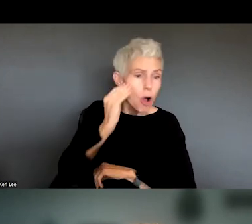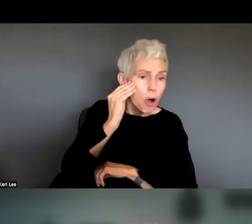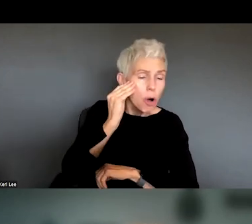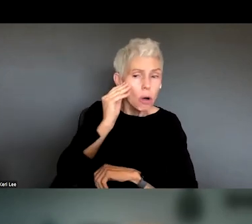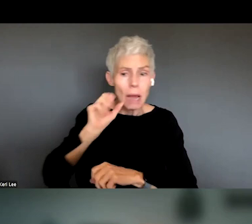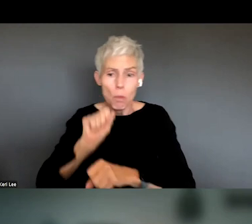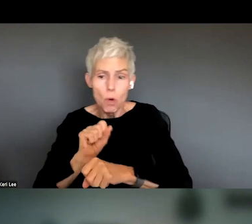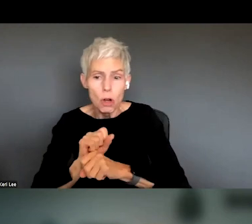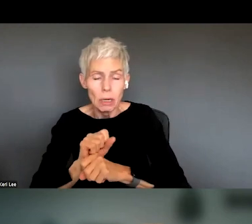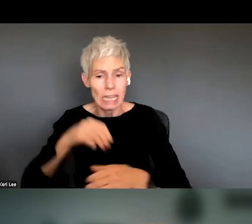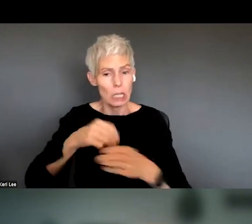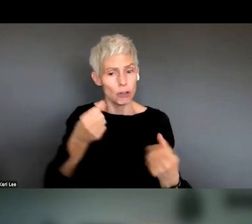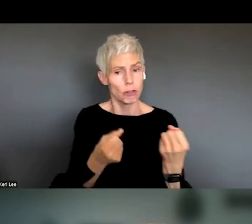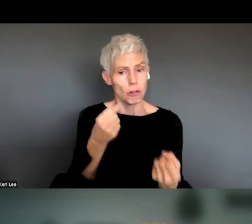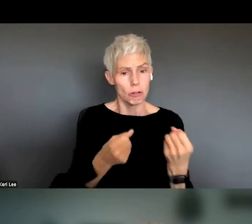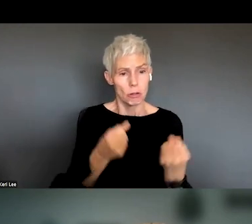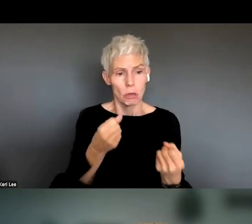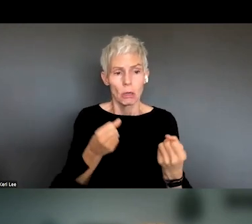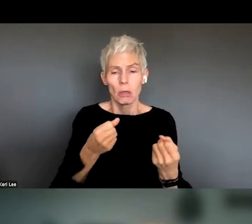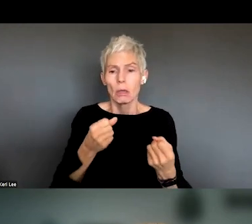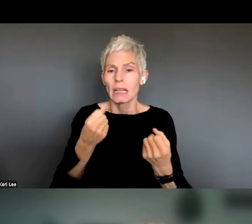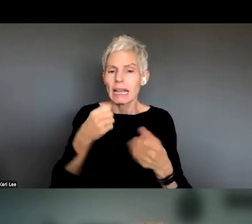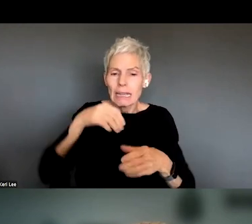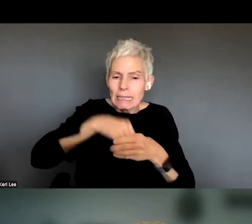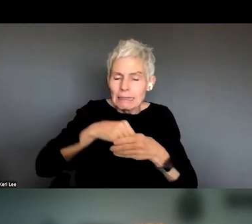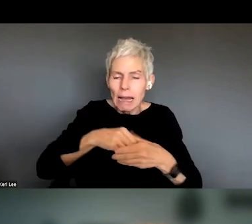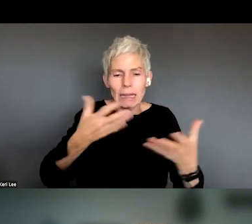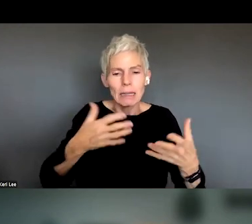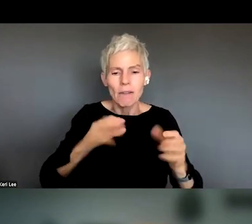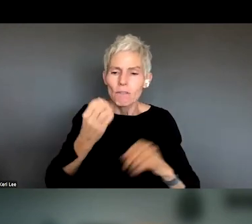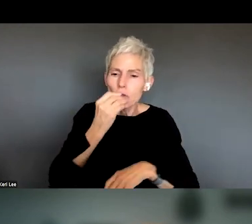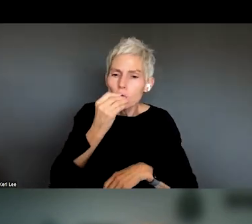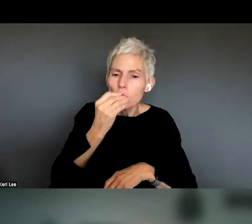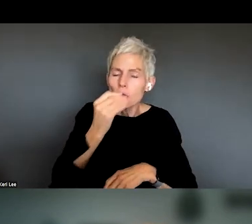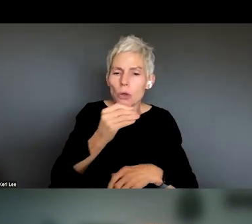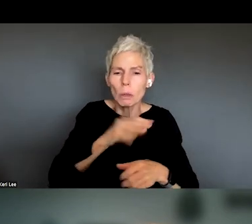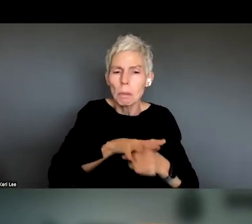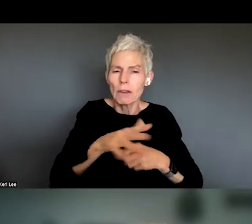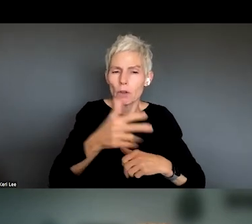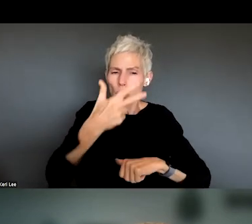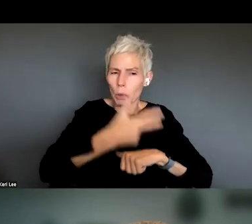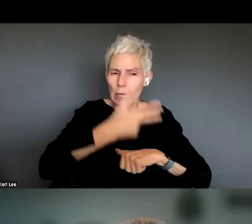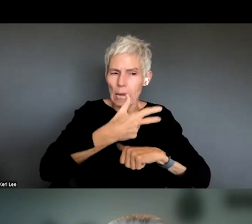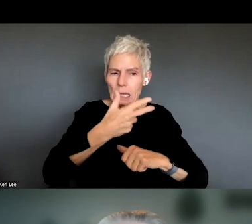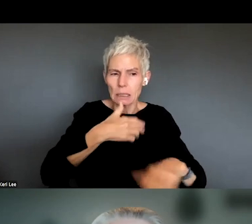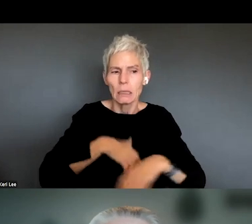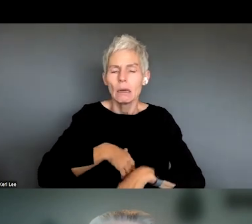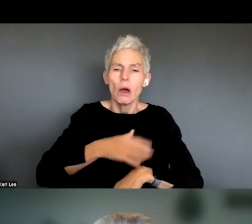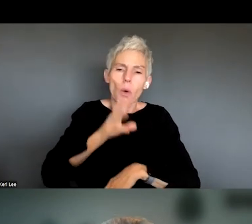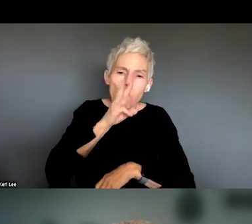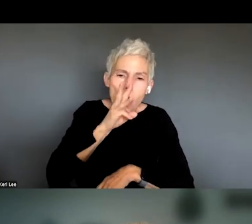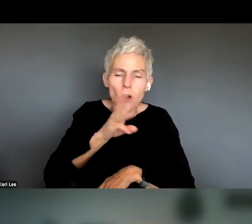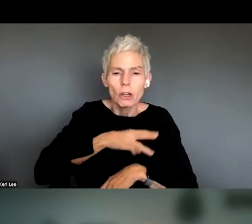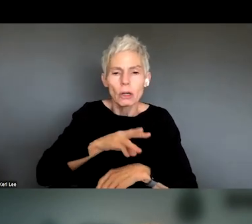And those things need to have emergency supplies like a little bit of food, enough for 3 days, water, first aid kits, flashlights, batteries,